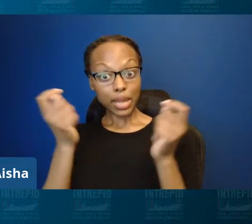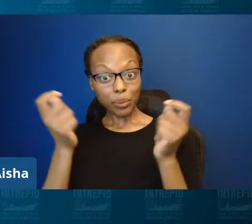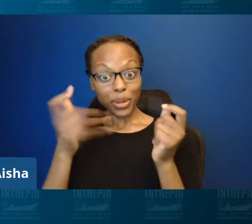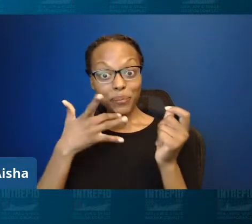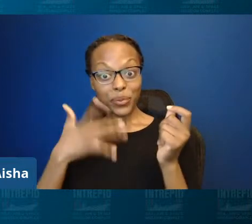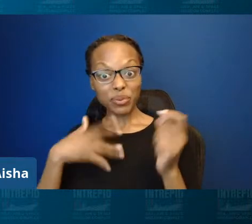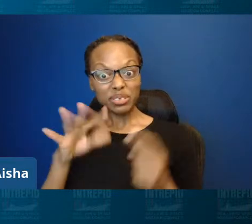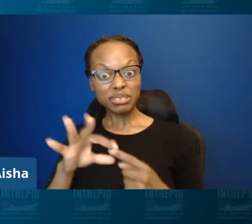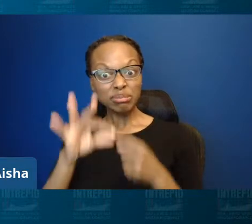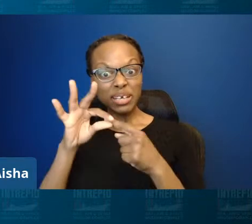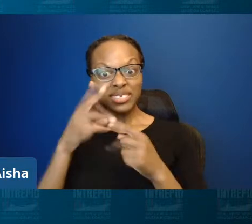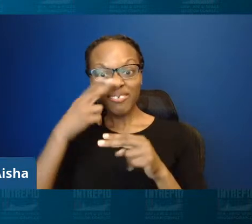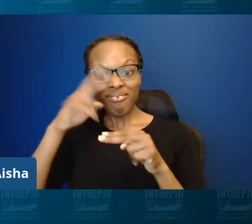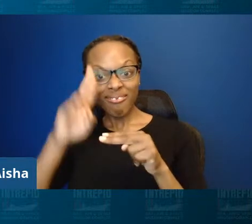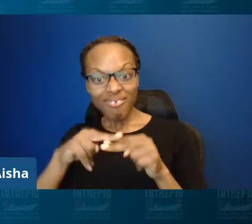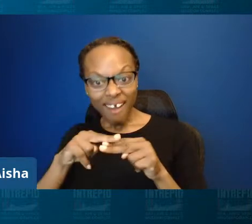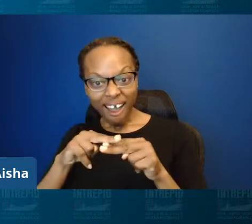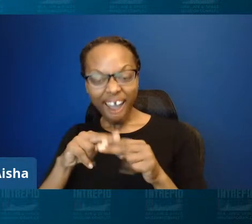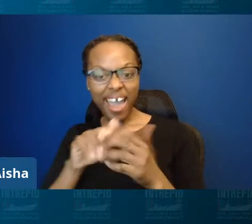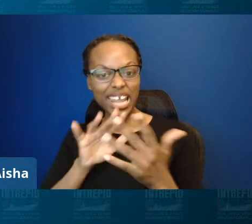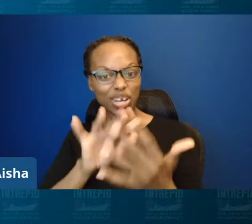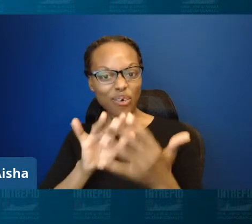way online. So go to